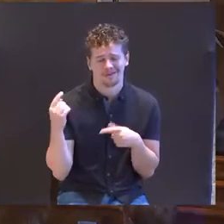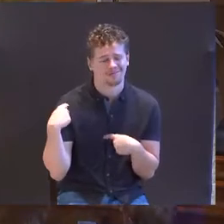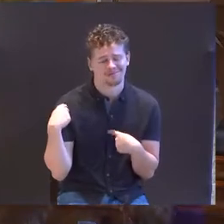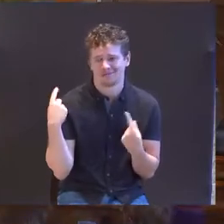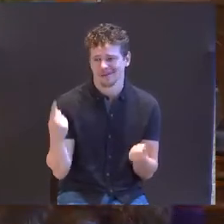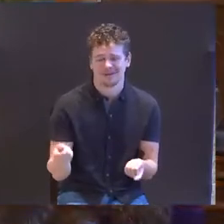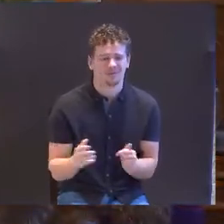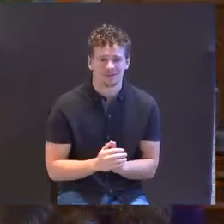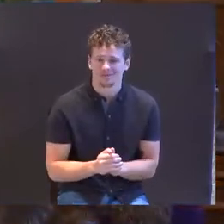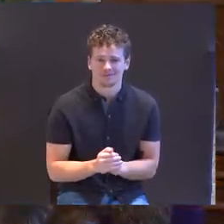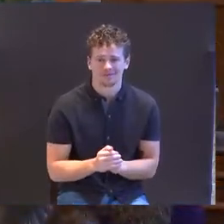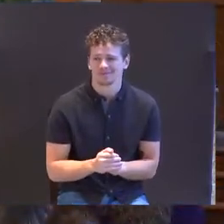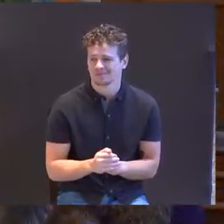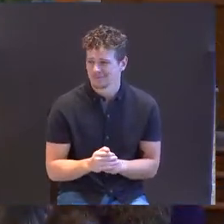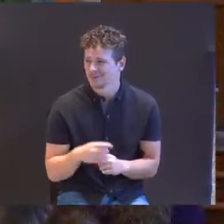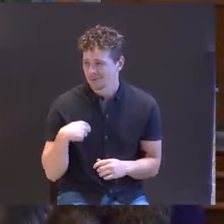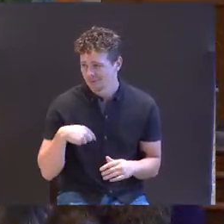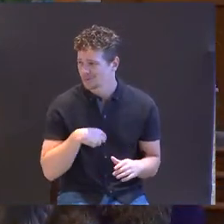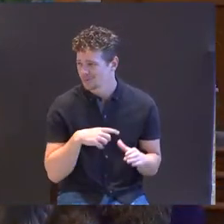We're in it together.